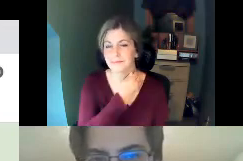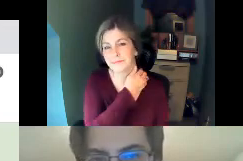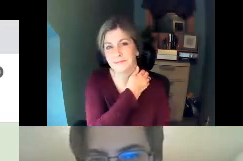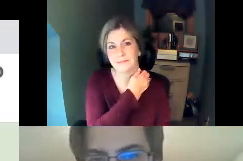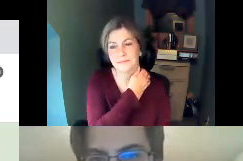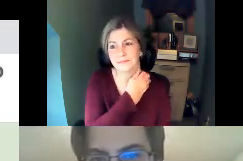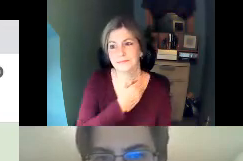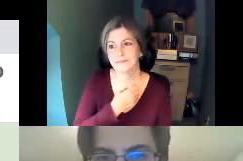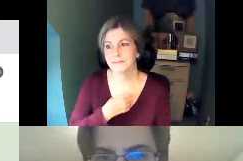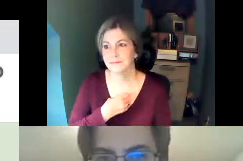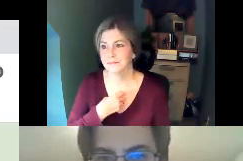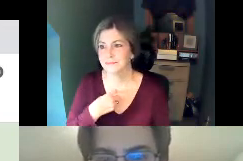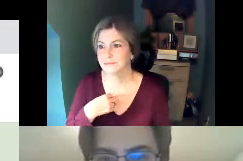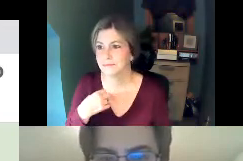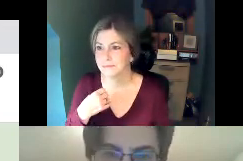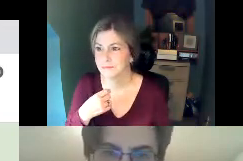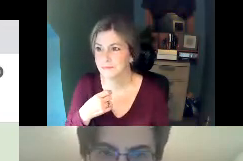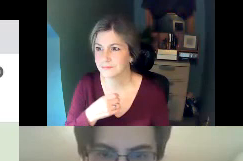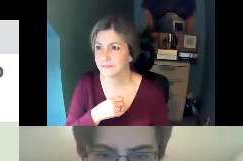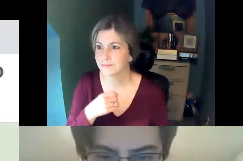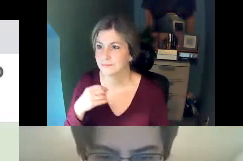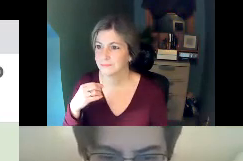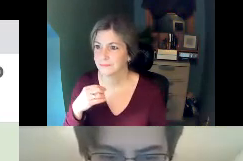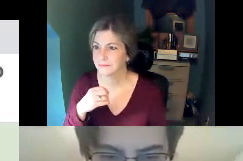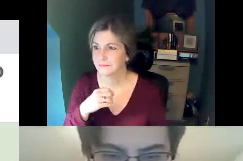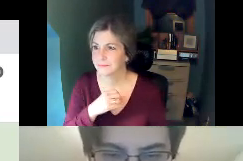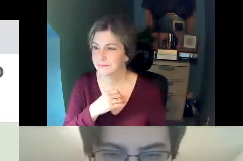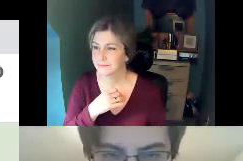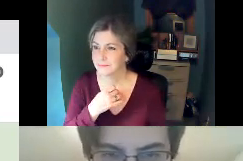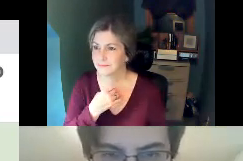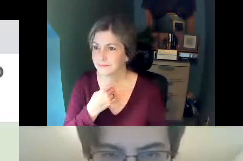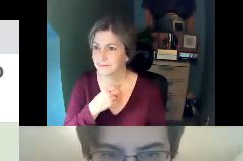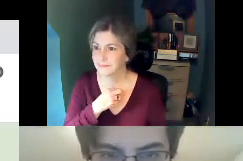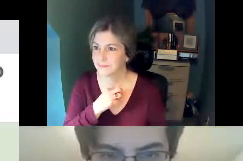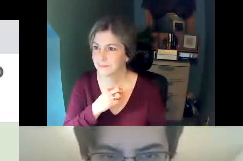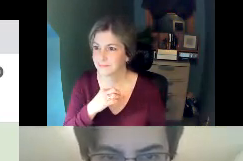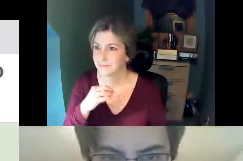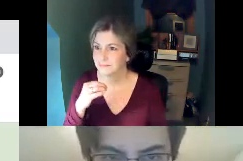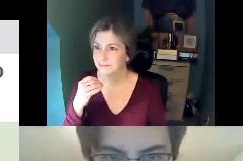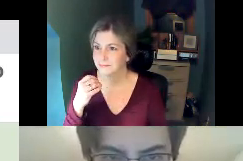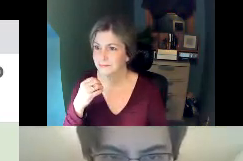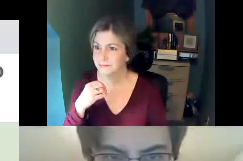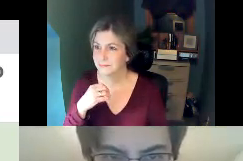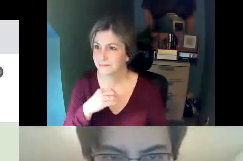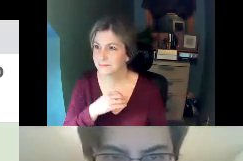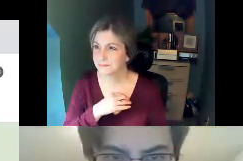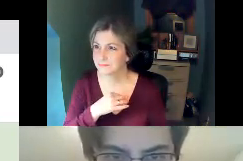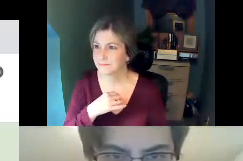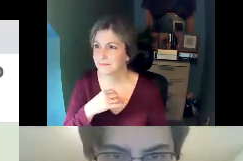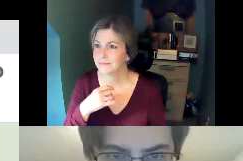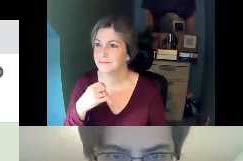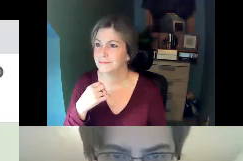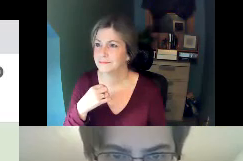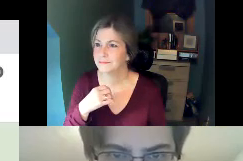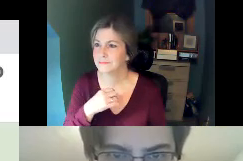one. And if you're unable to recover that, usually you're verifying a phone number or an email when you set it up. If